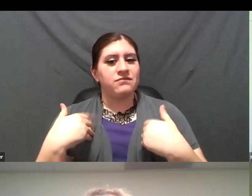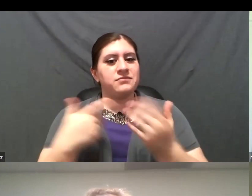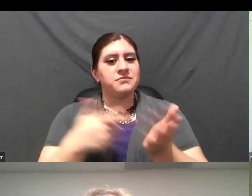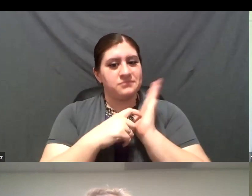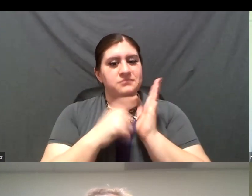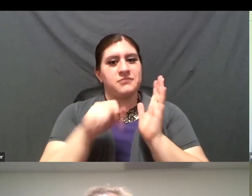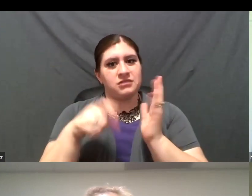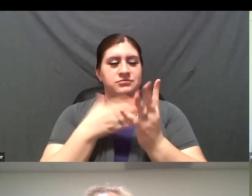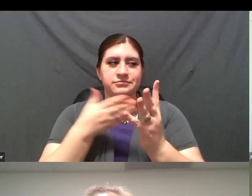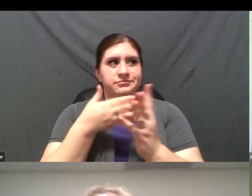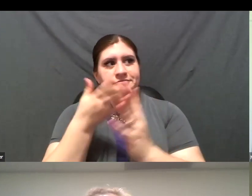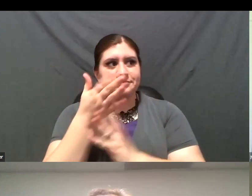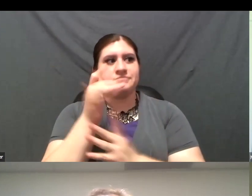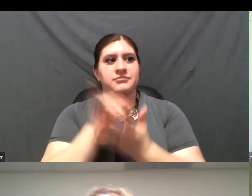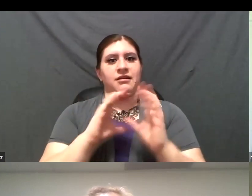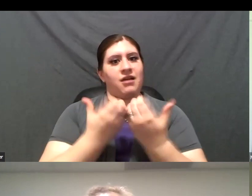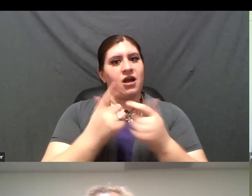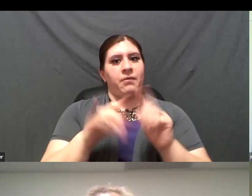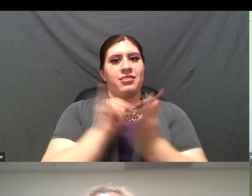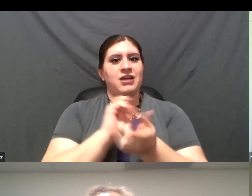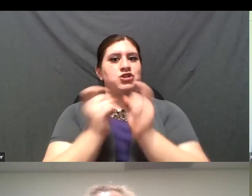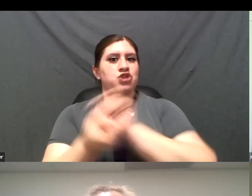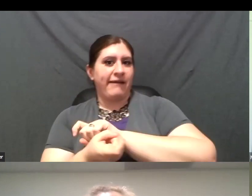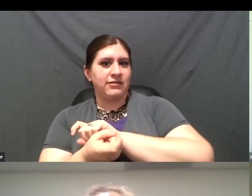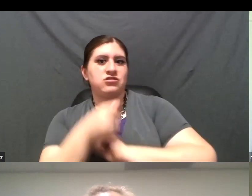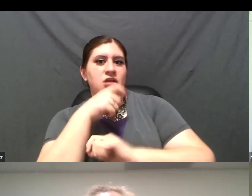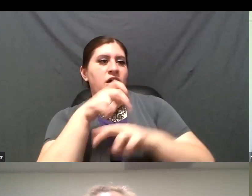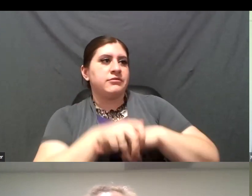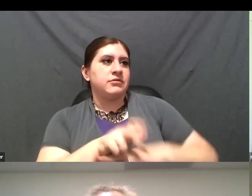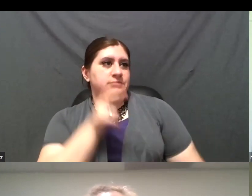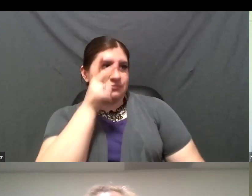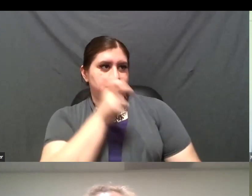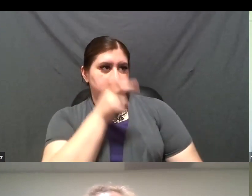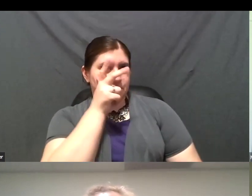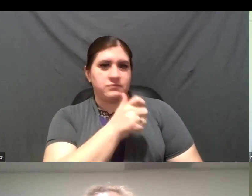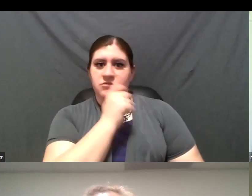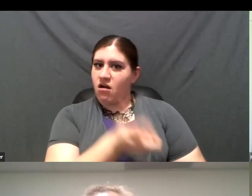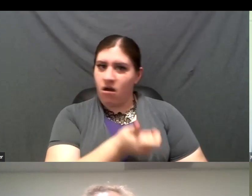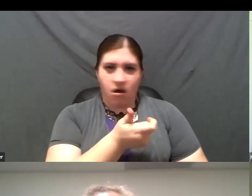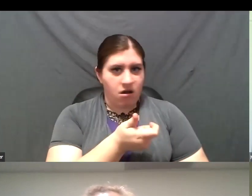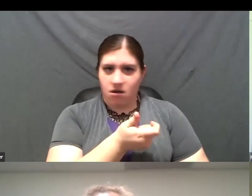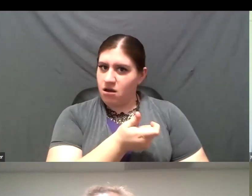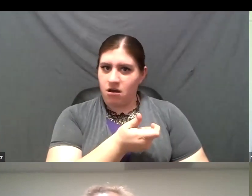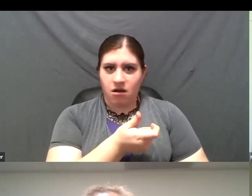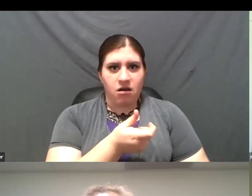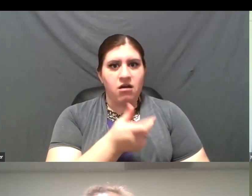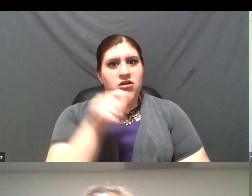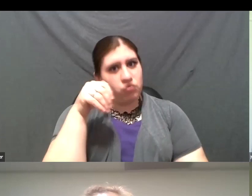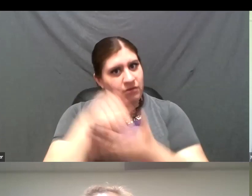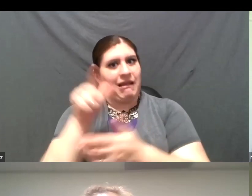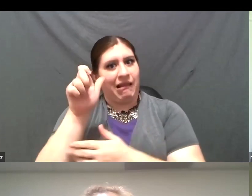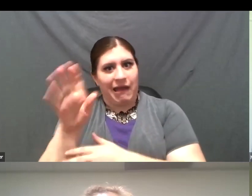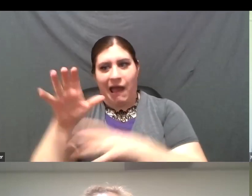wade through, but it's also a change of format because you're not in a classroom setting, you're in a laboratory